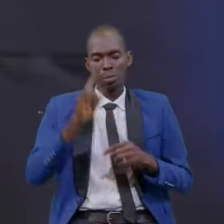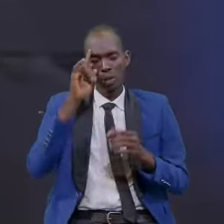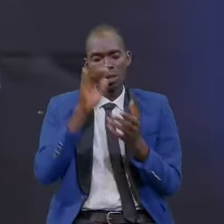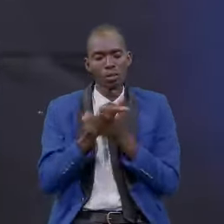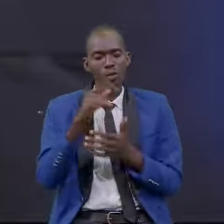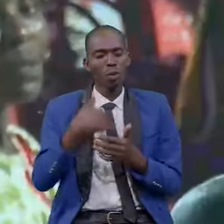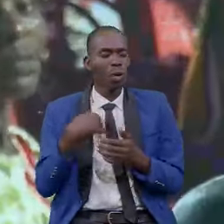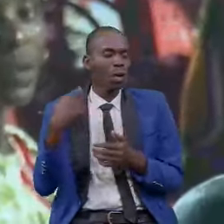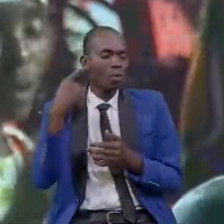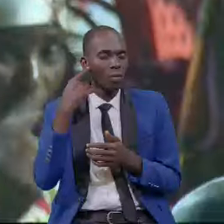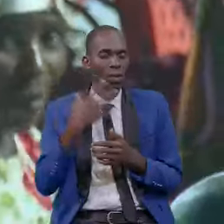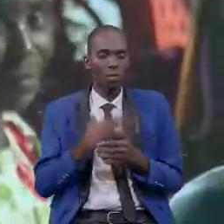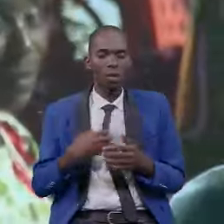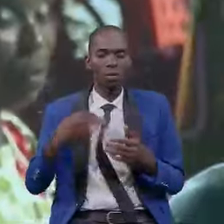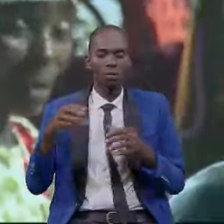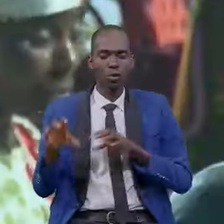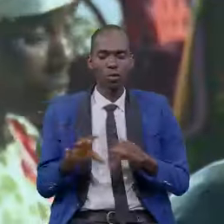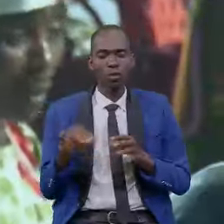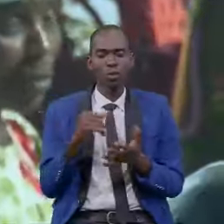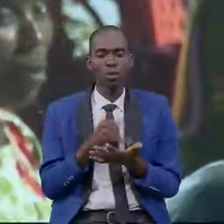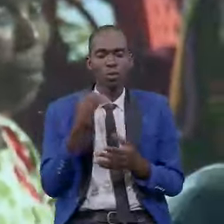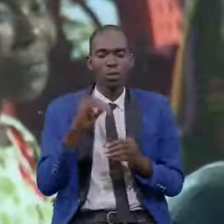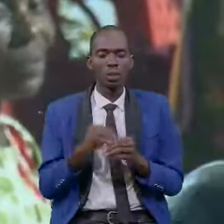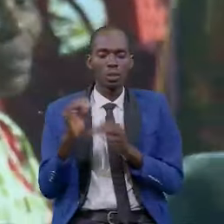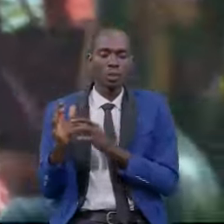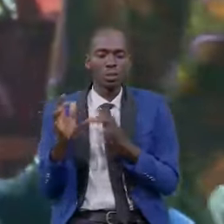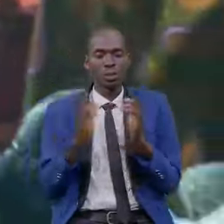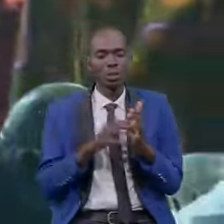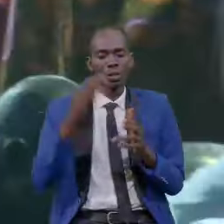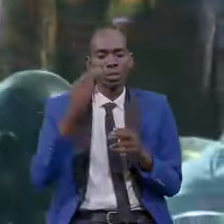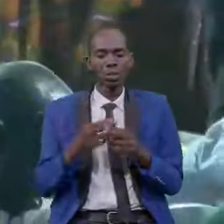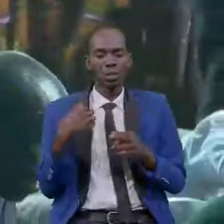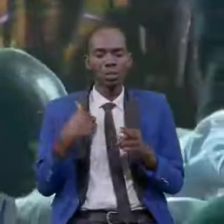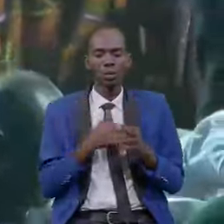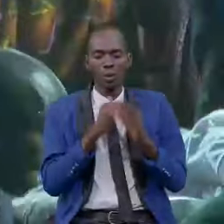it. In Jesus' name we pray.